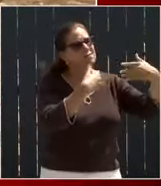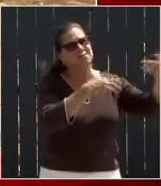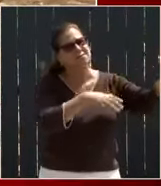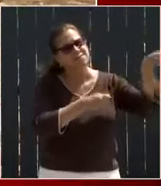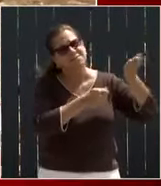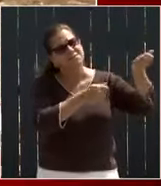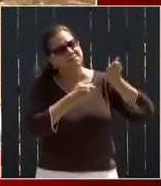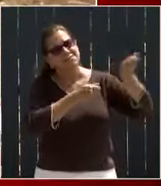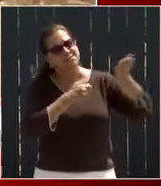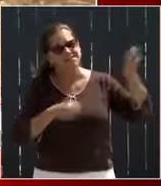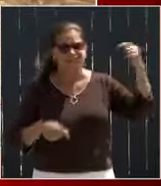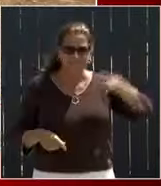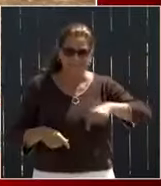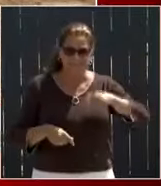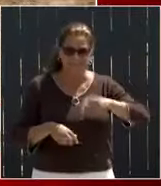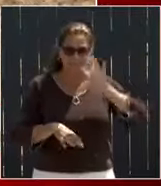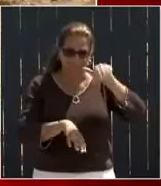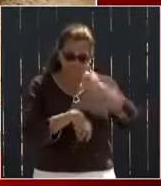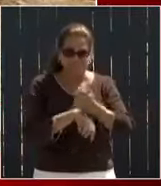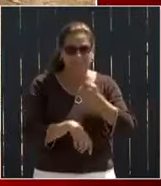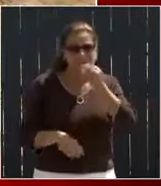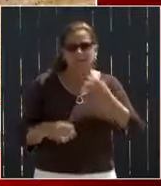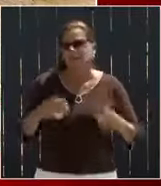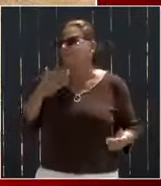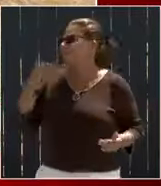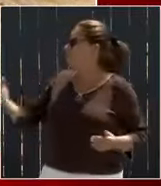address that issue. So here he is, everybody, Gary Rappaport.